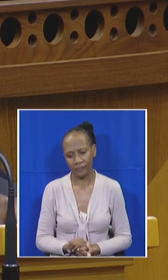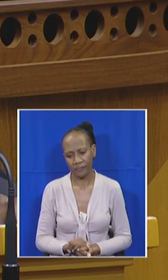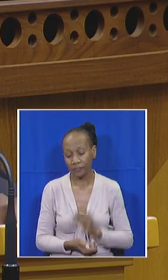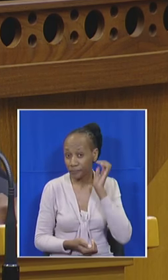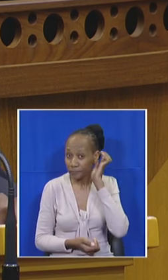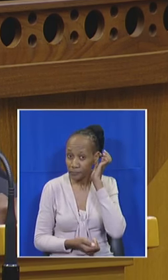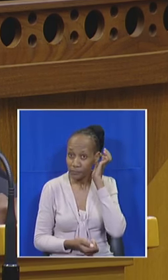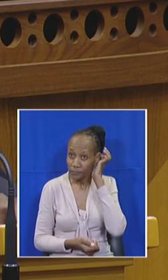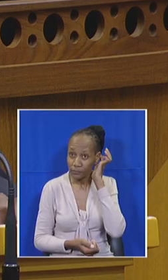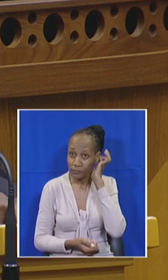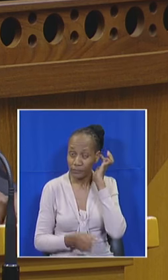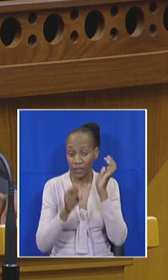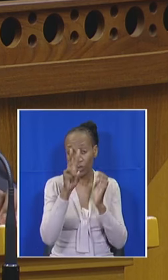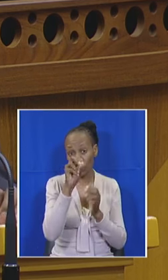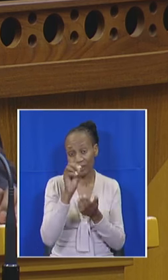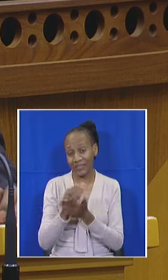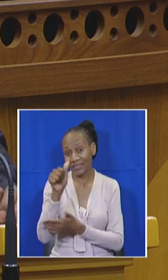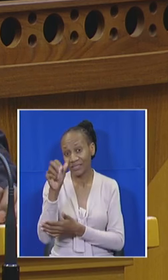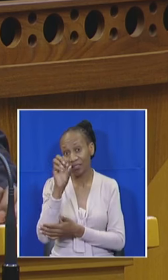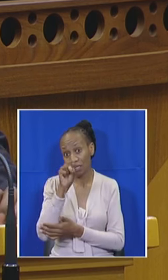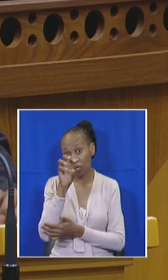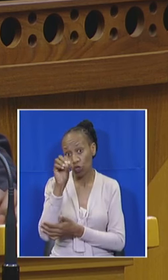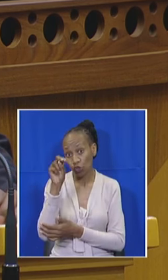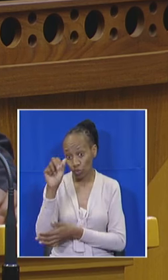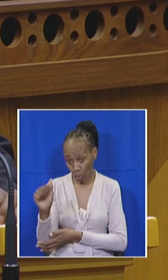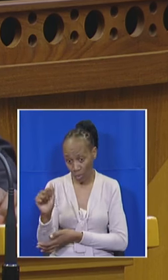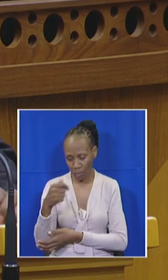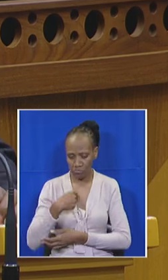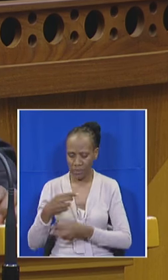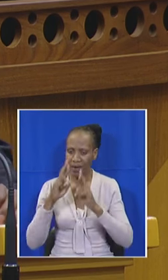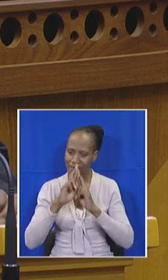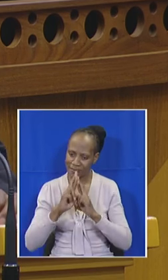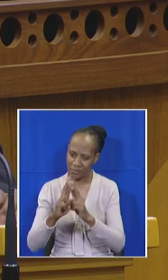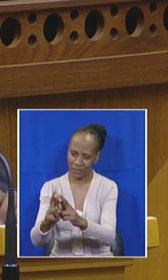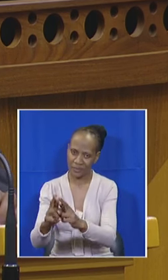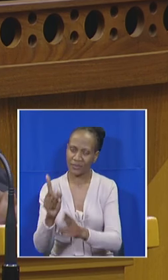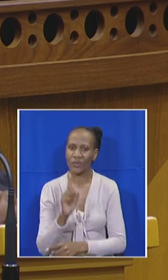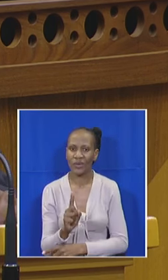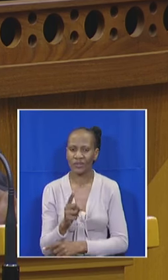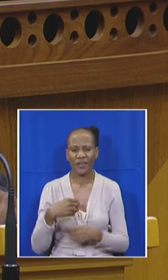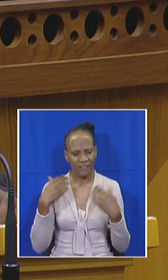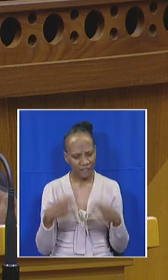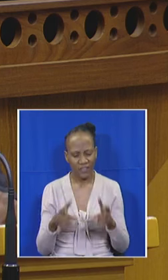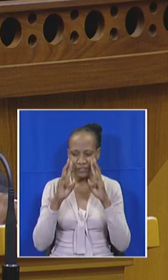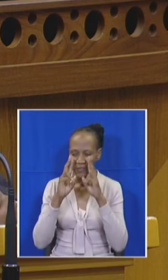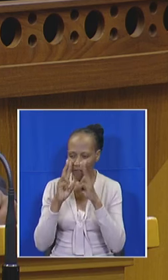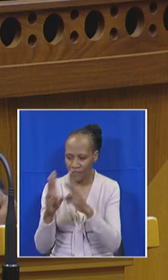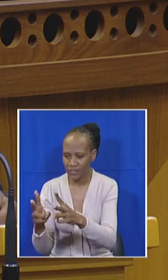In the 2016 SONA, I reported that I had visited the